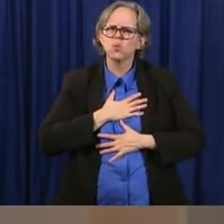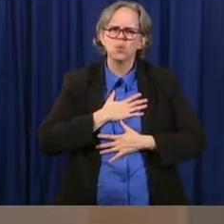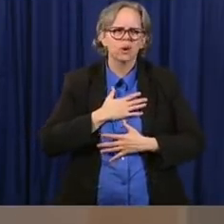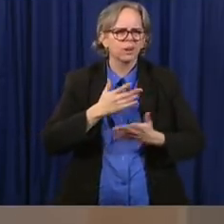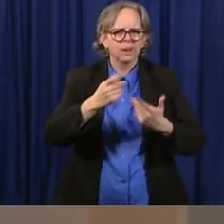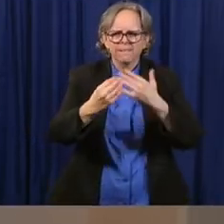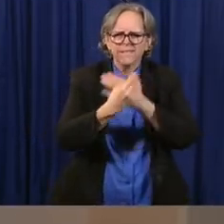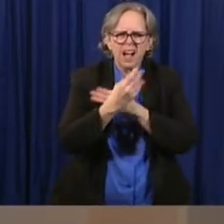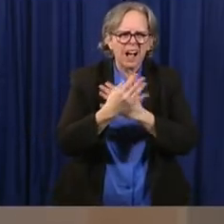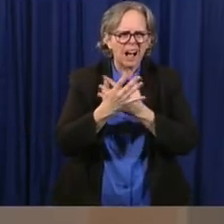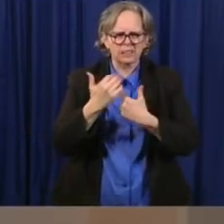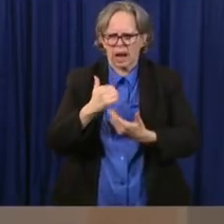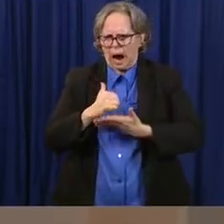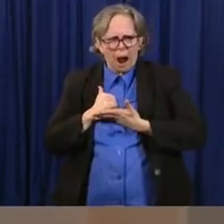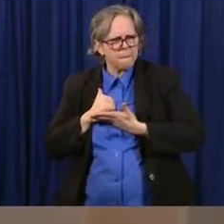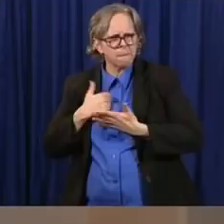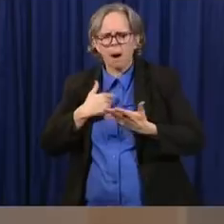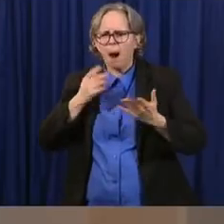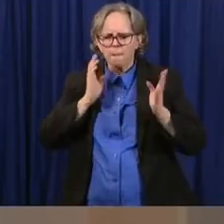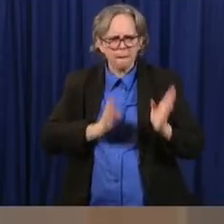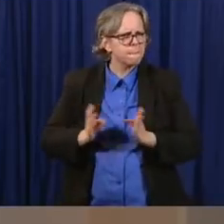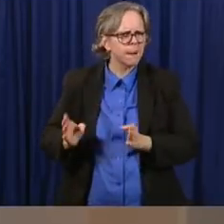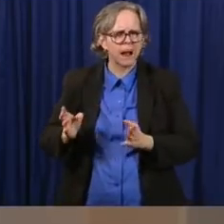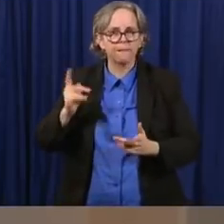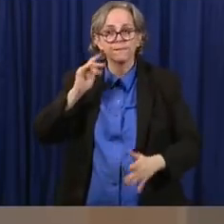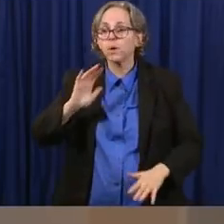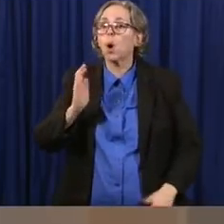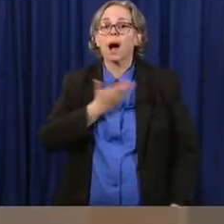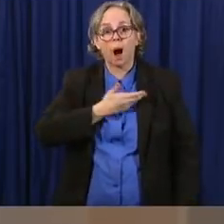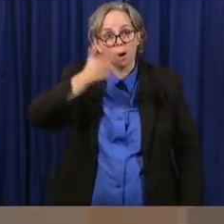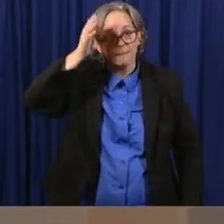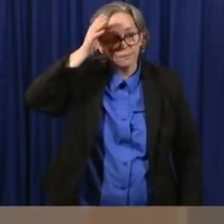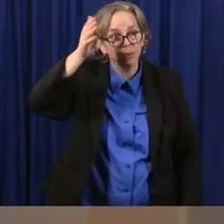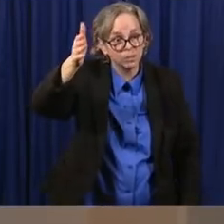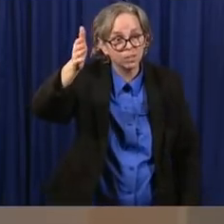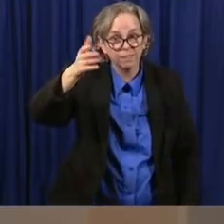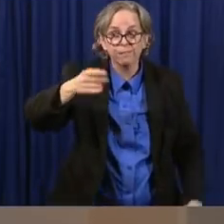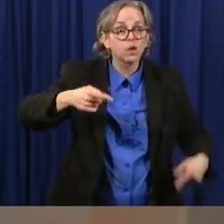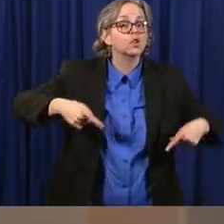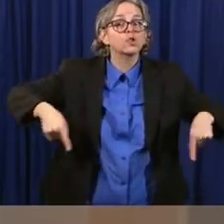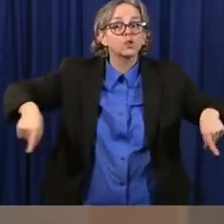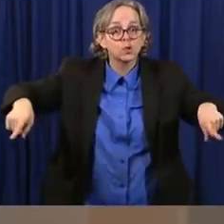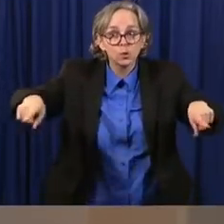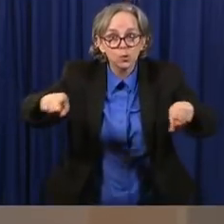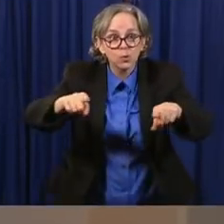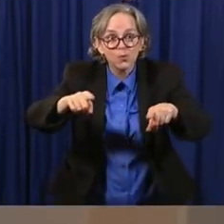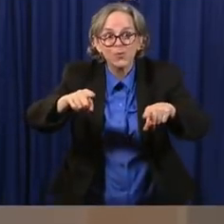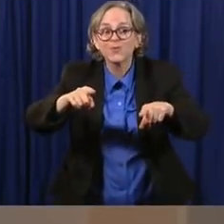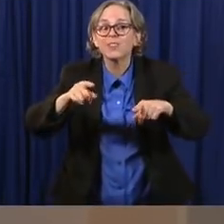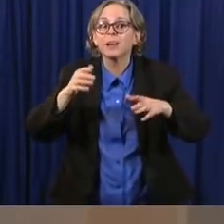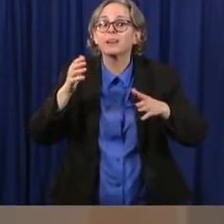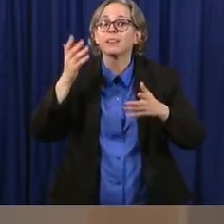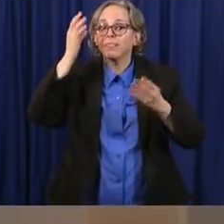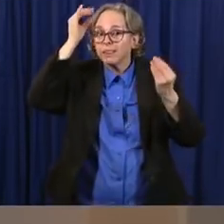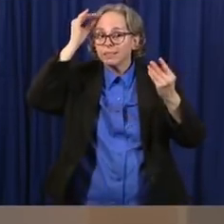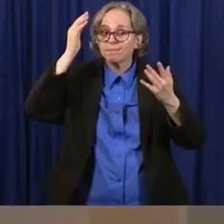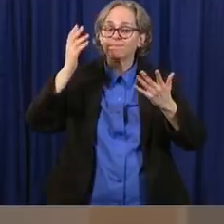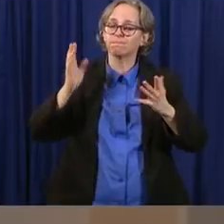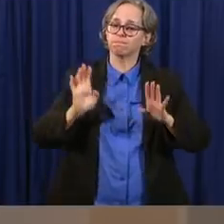prepare that future where we're all being thoughtful and making sure we're taking the